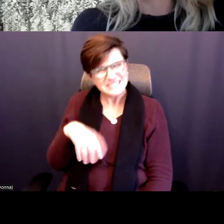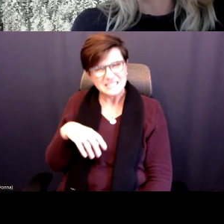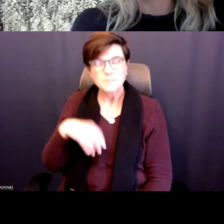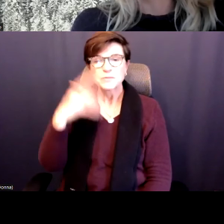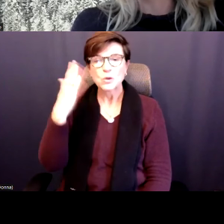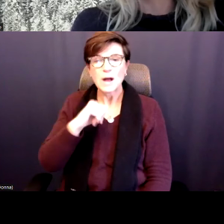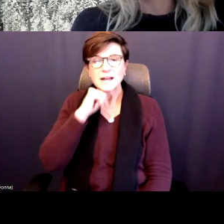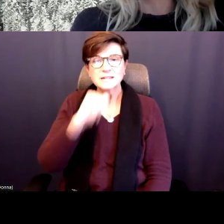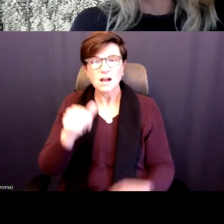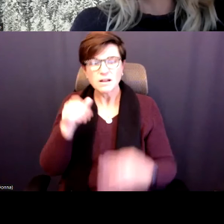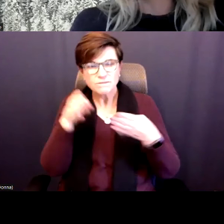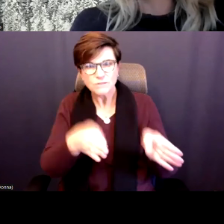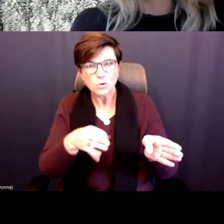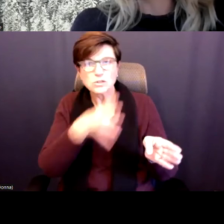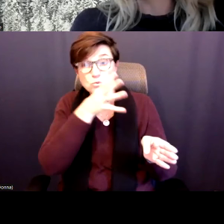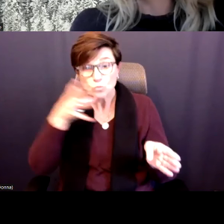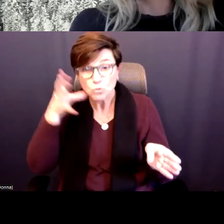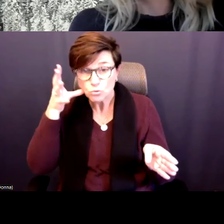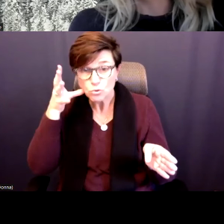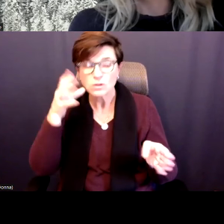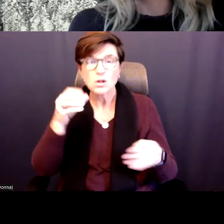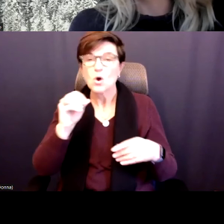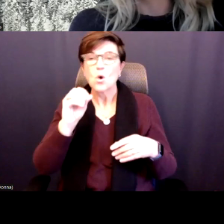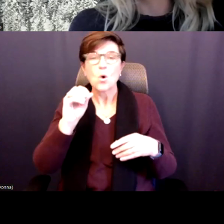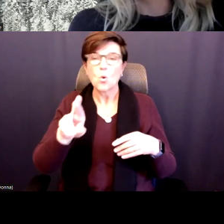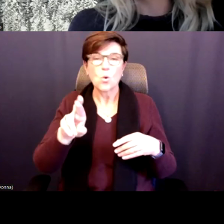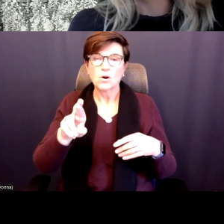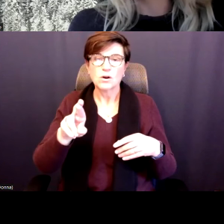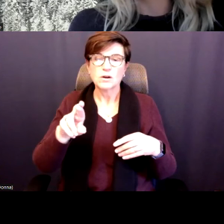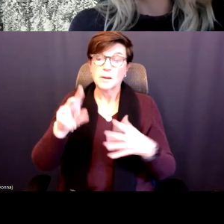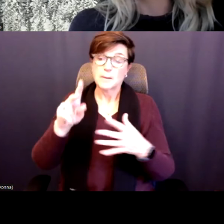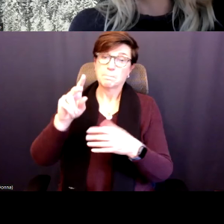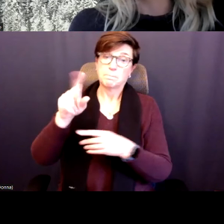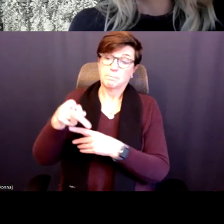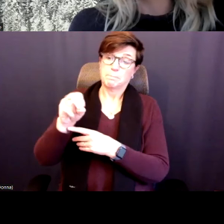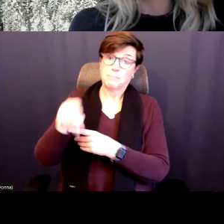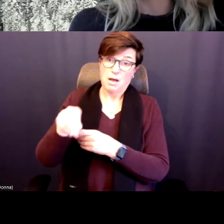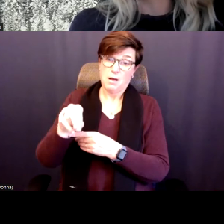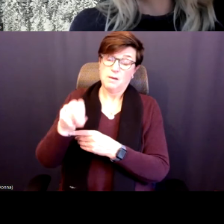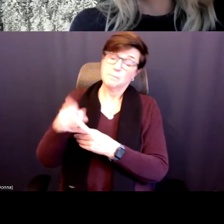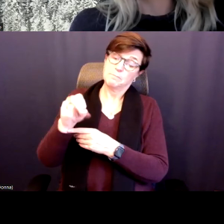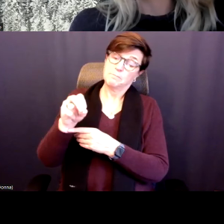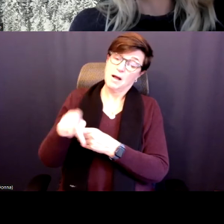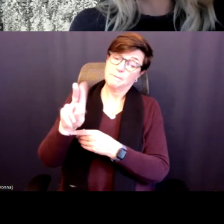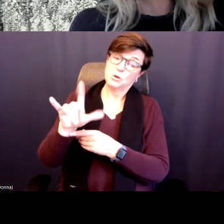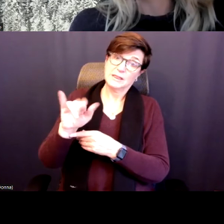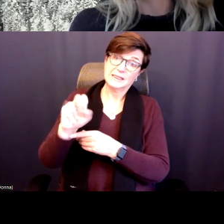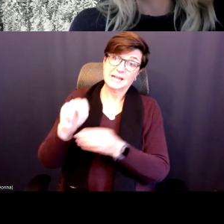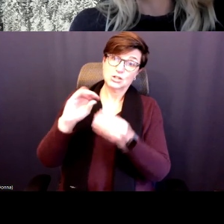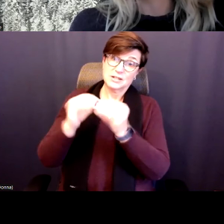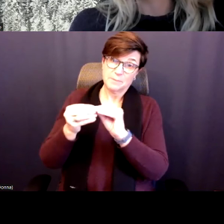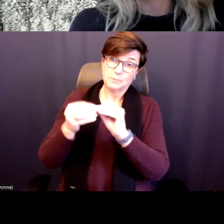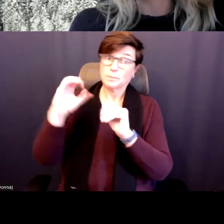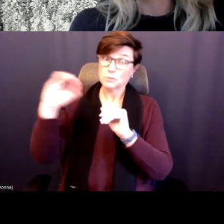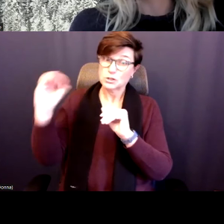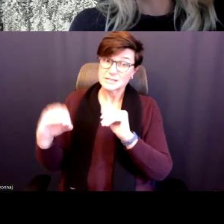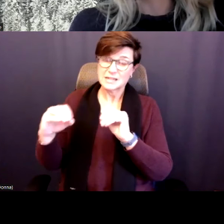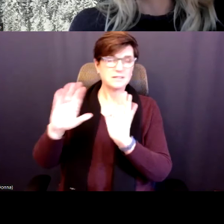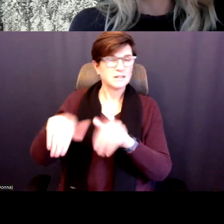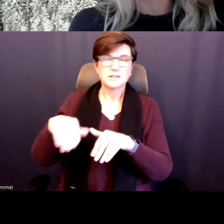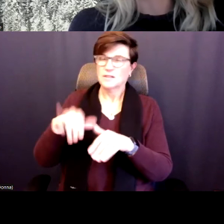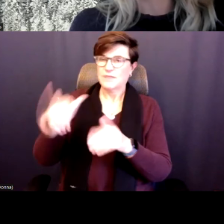or that population be removed as a criteria, because it throws a balance in where the rural regions just cannot